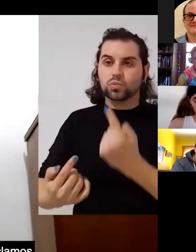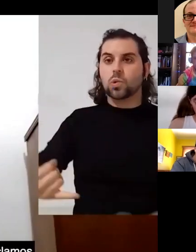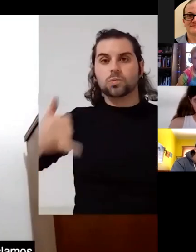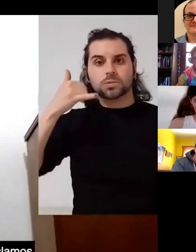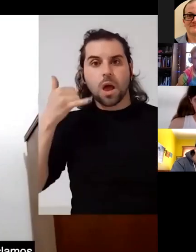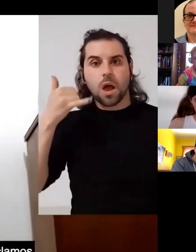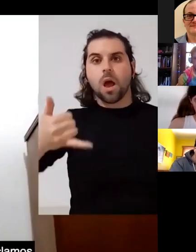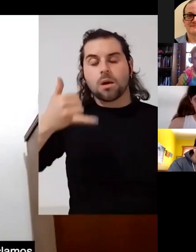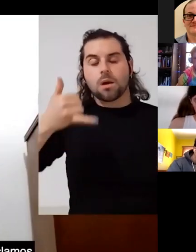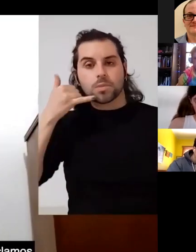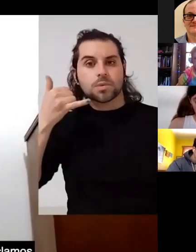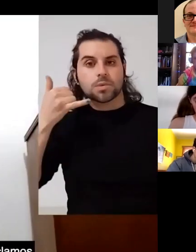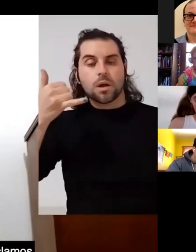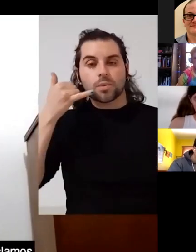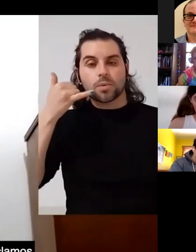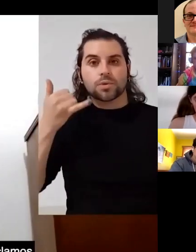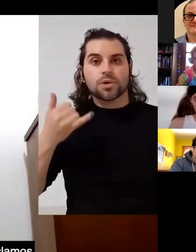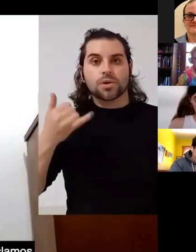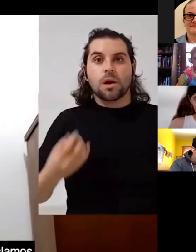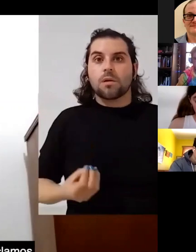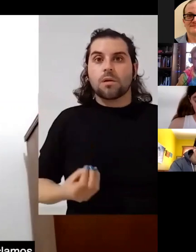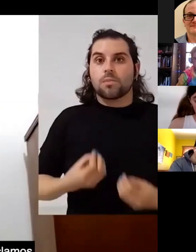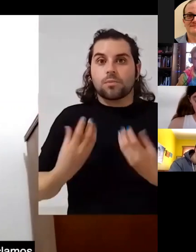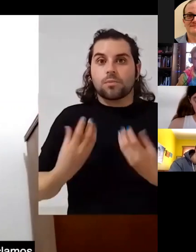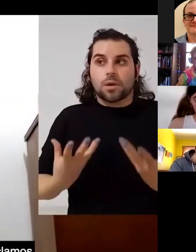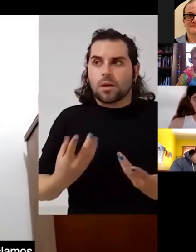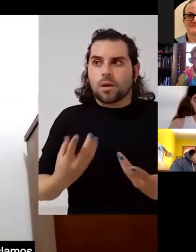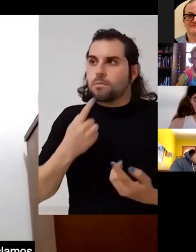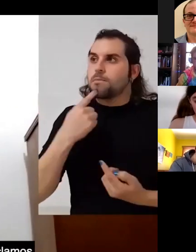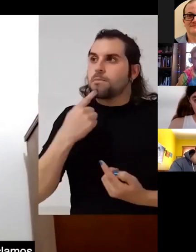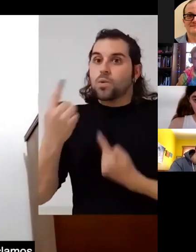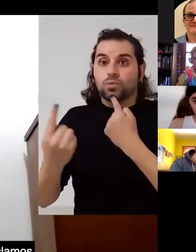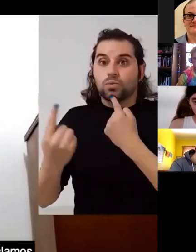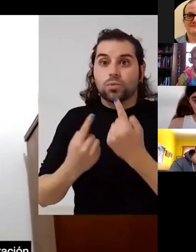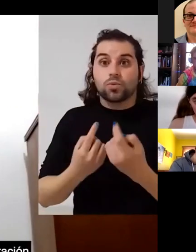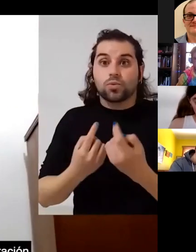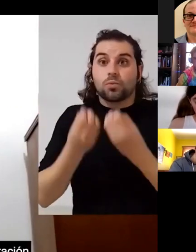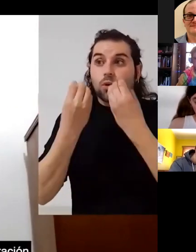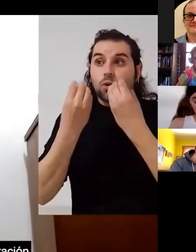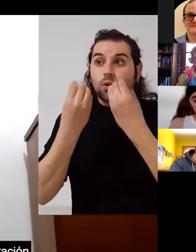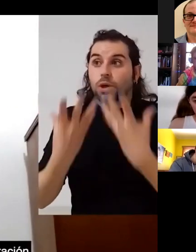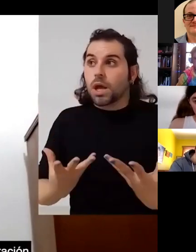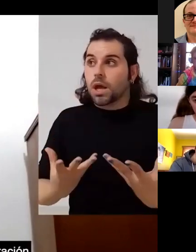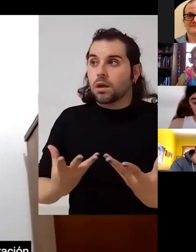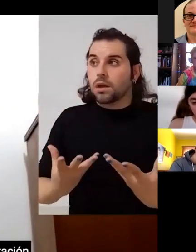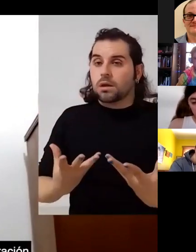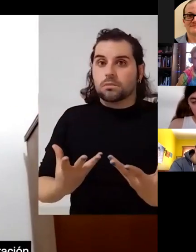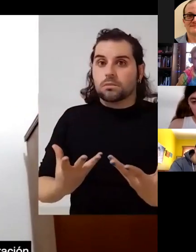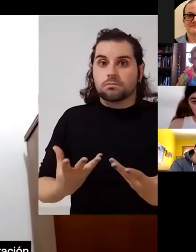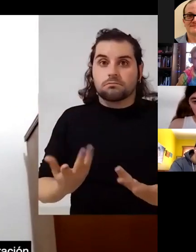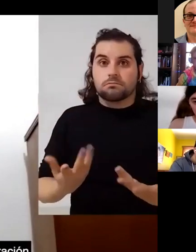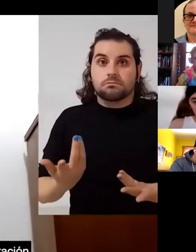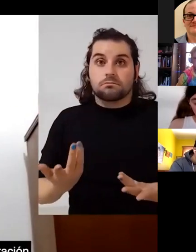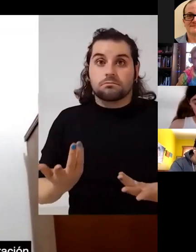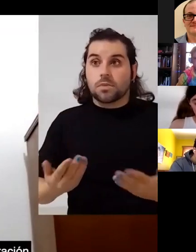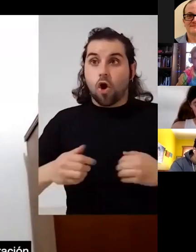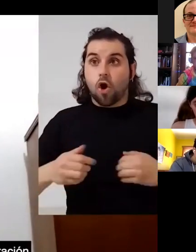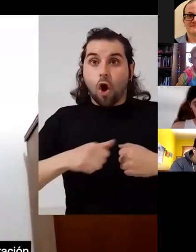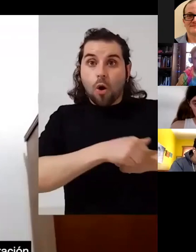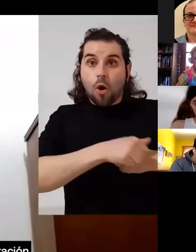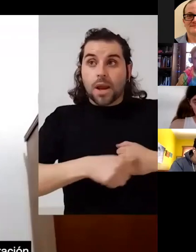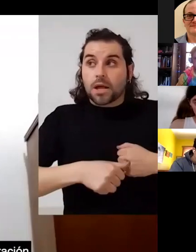I placed a claim. I placed many calls as well in order